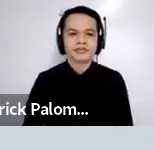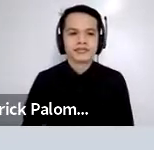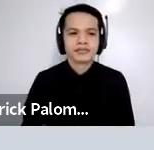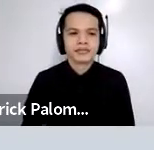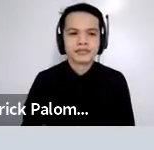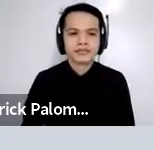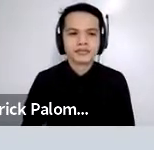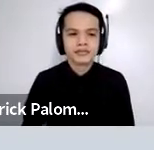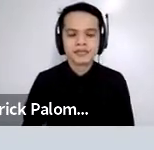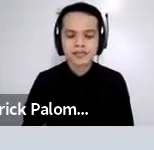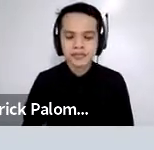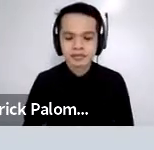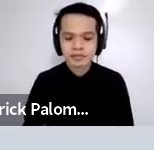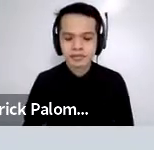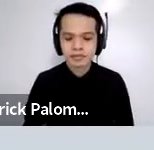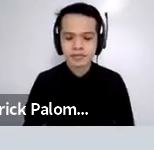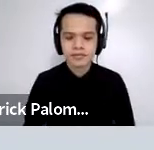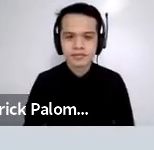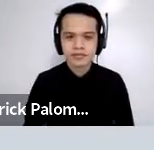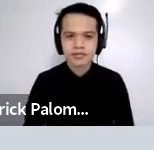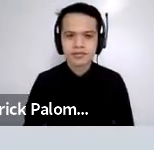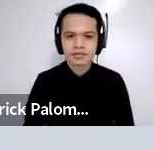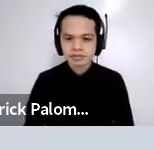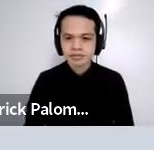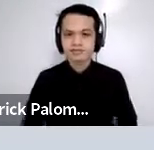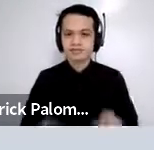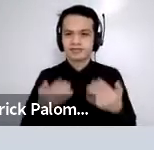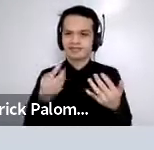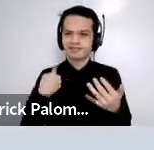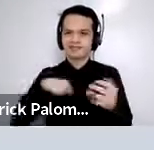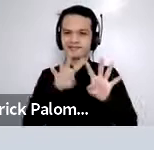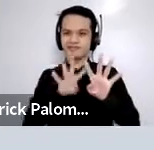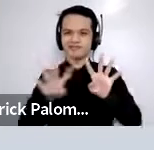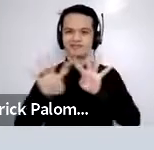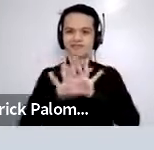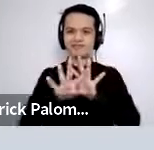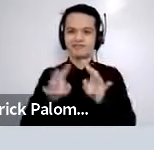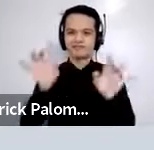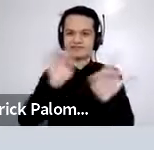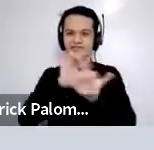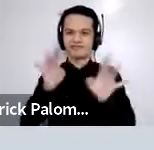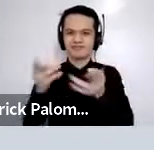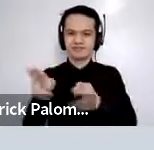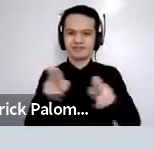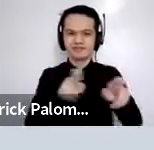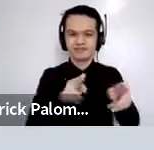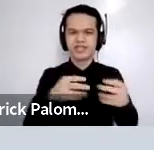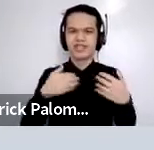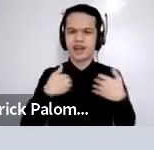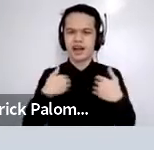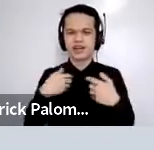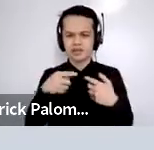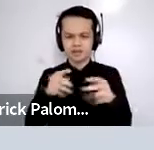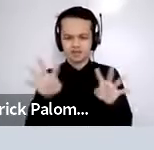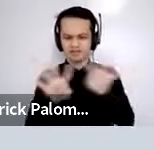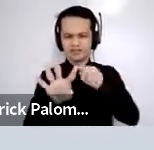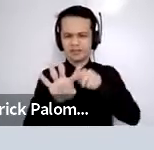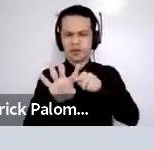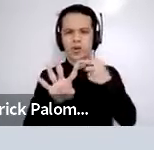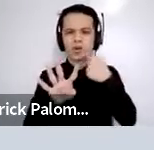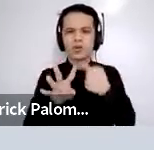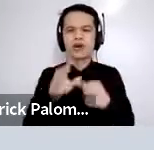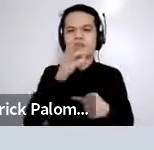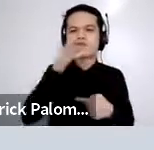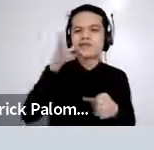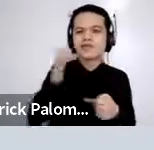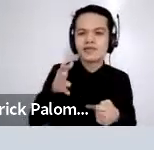At the front lines of the climate crisis are smallholder farmers, fisherfolk, and agri-food value chain